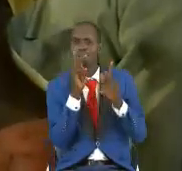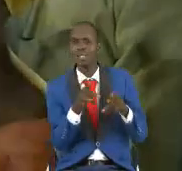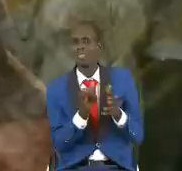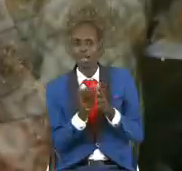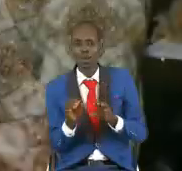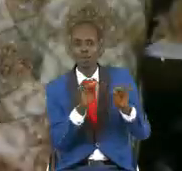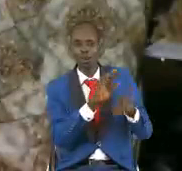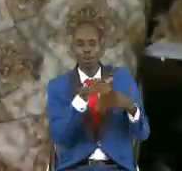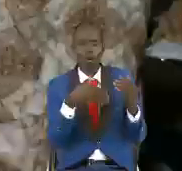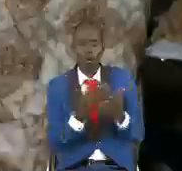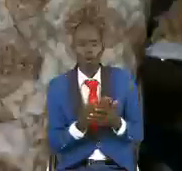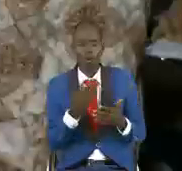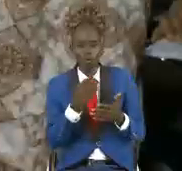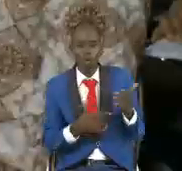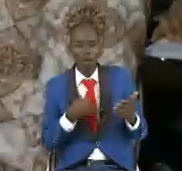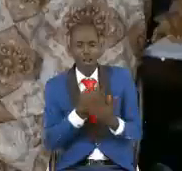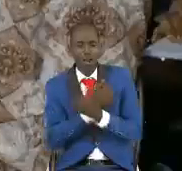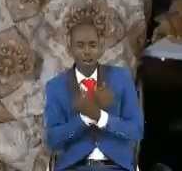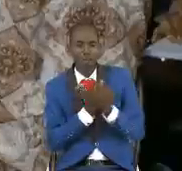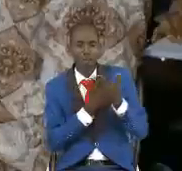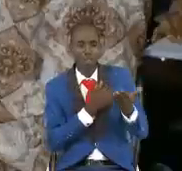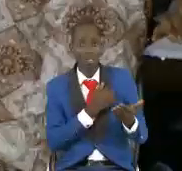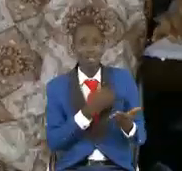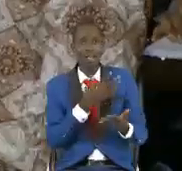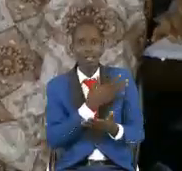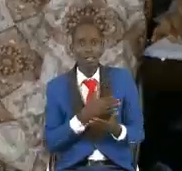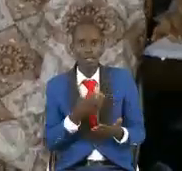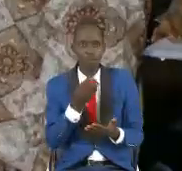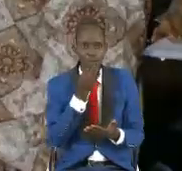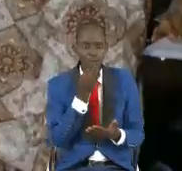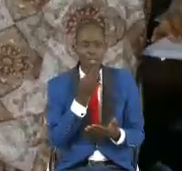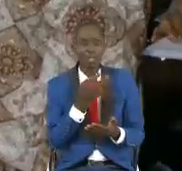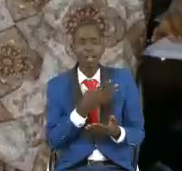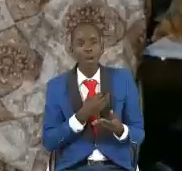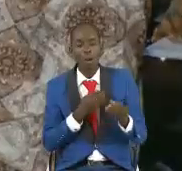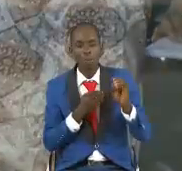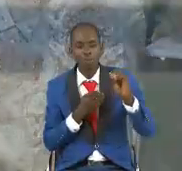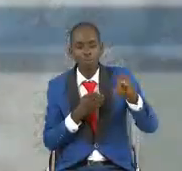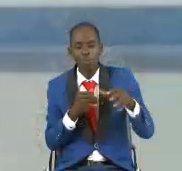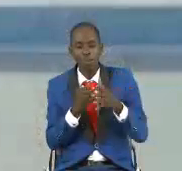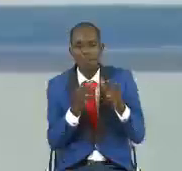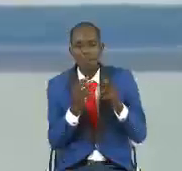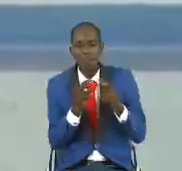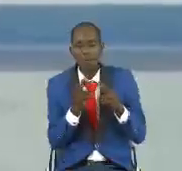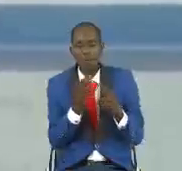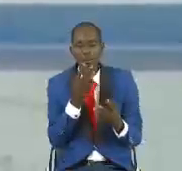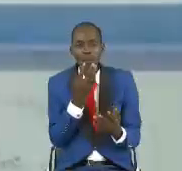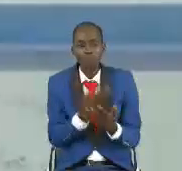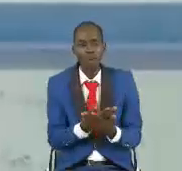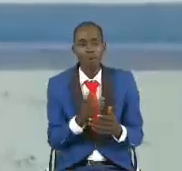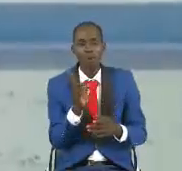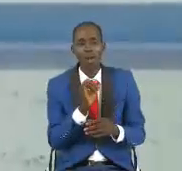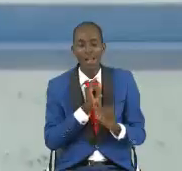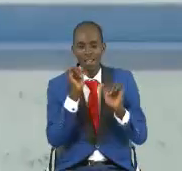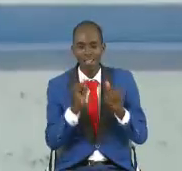he puts even the food, the bait, he puts it very well where he can easily see it.